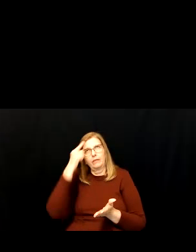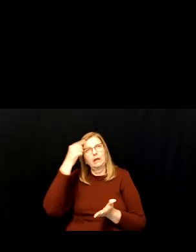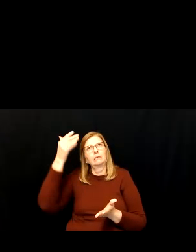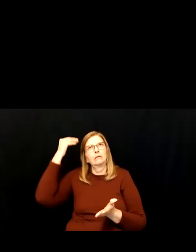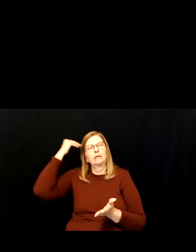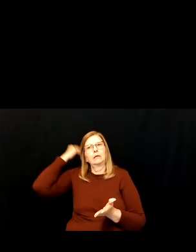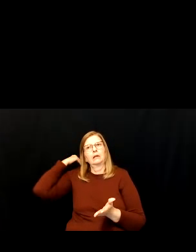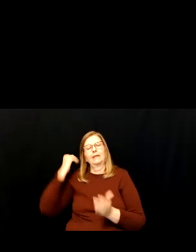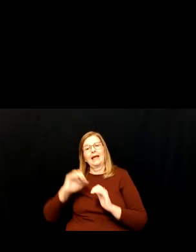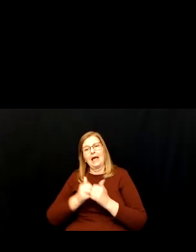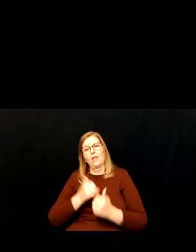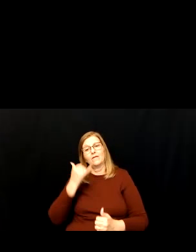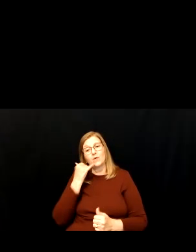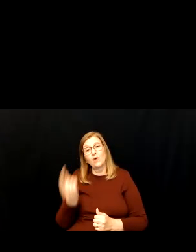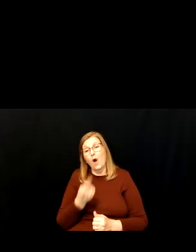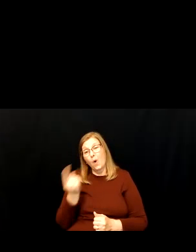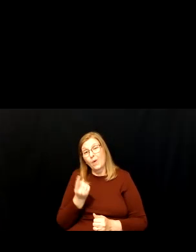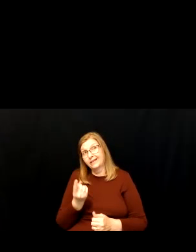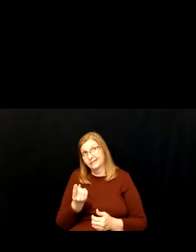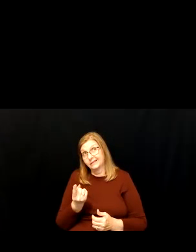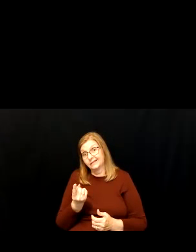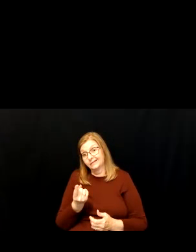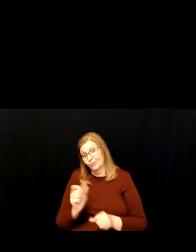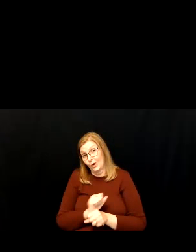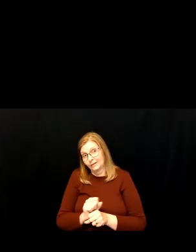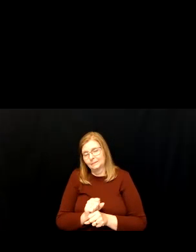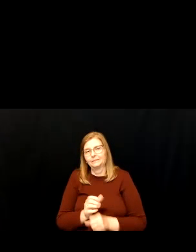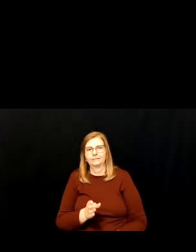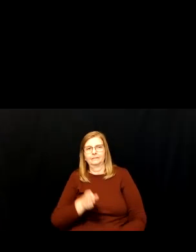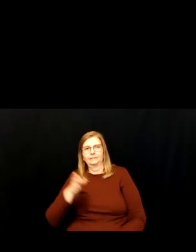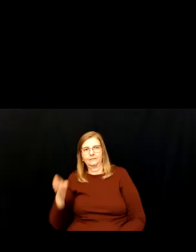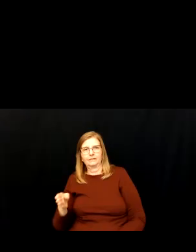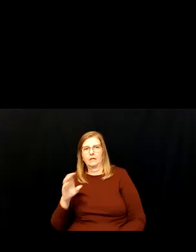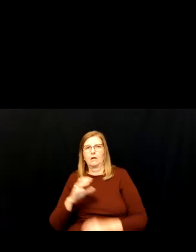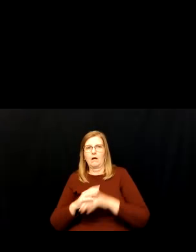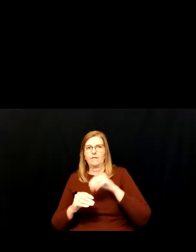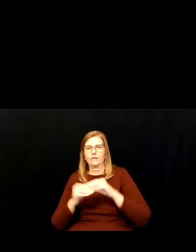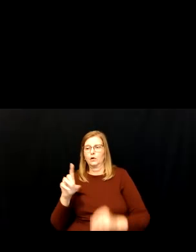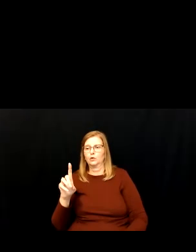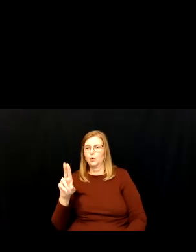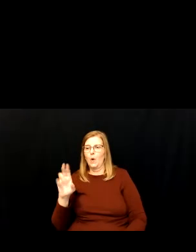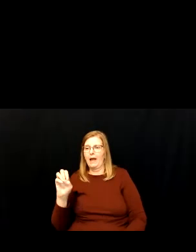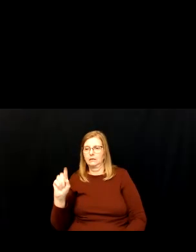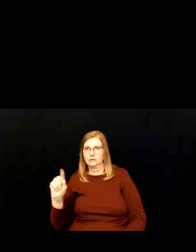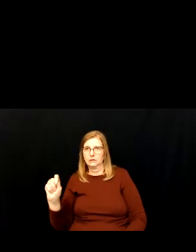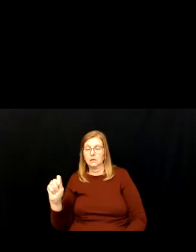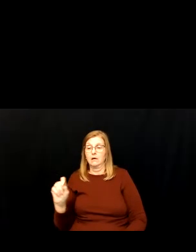the way our phones always were. And then the final one is the comfort duet. And it is an